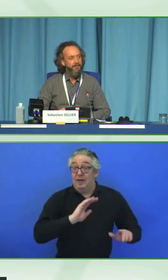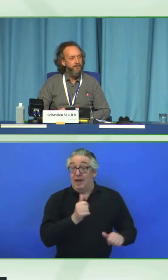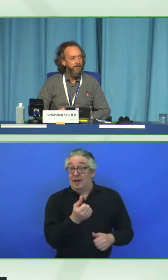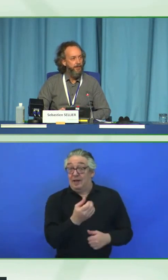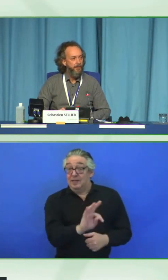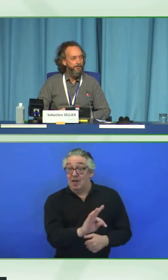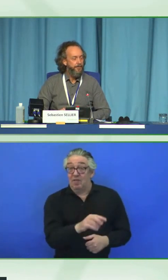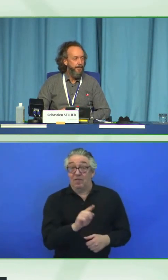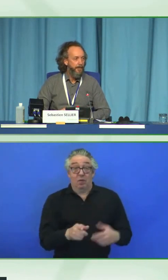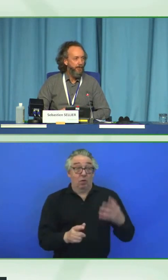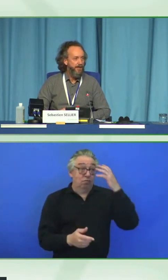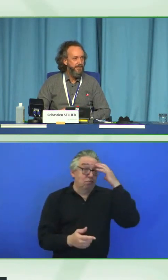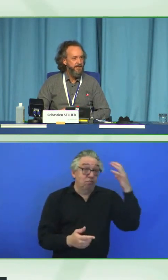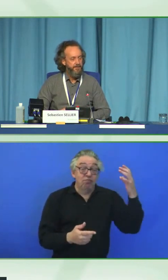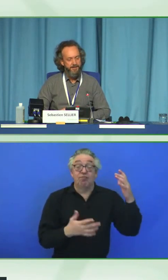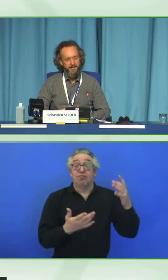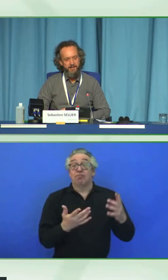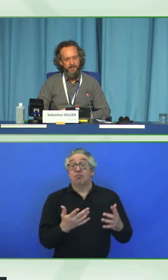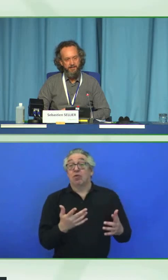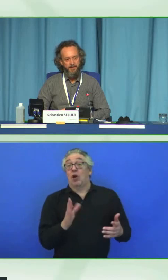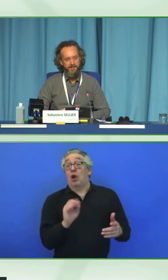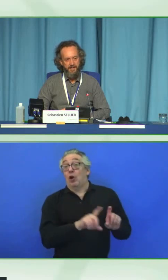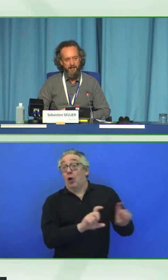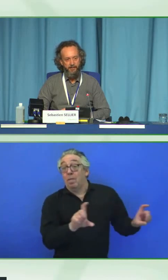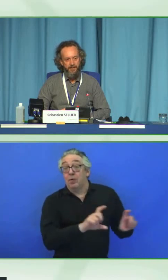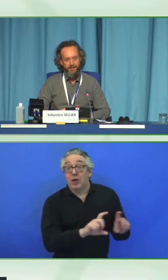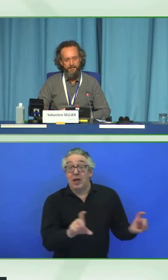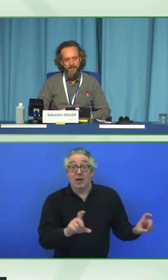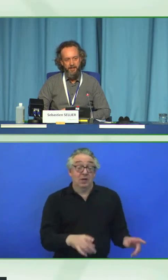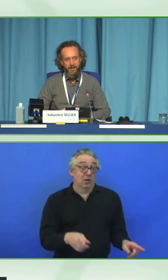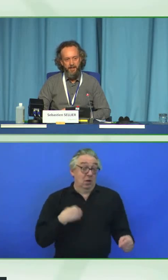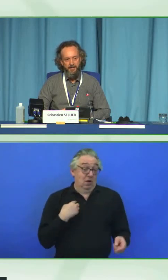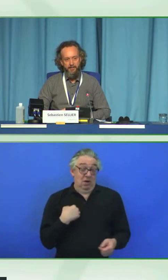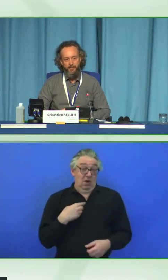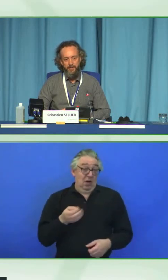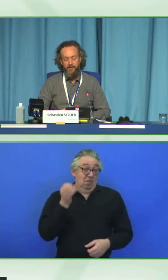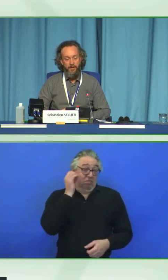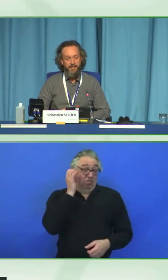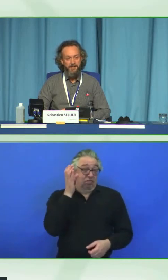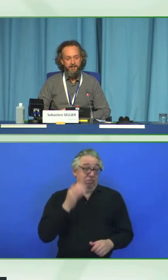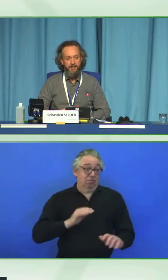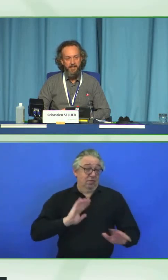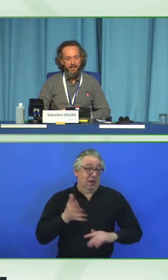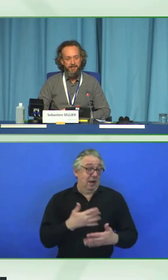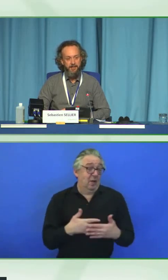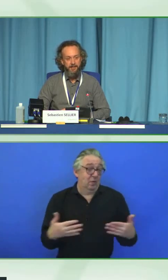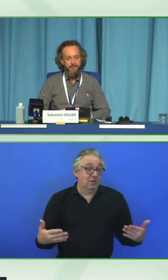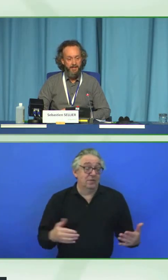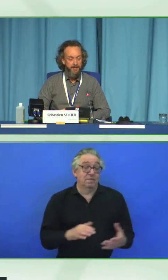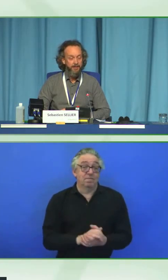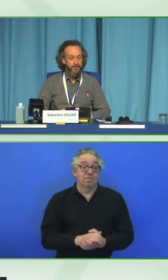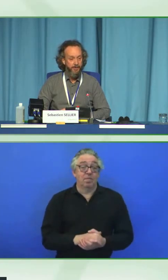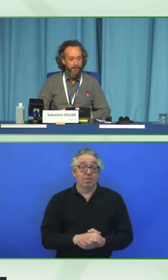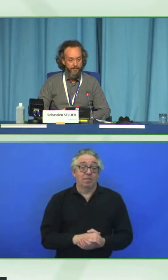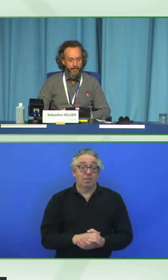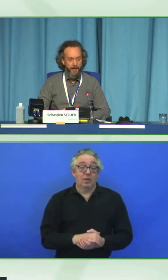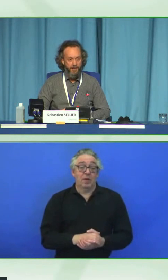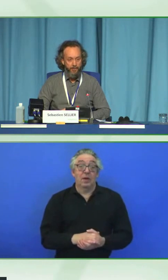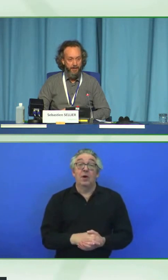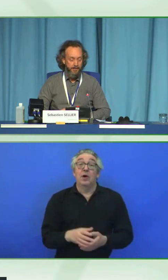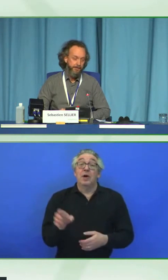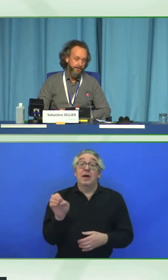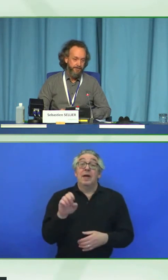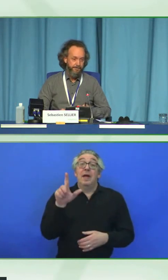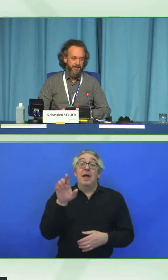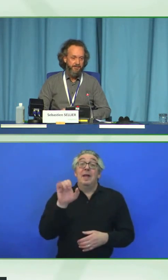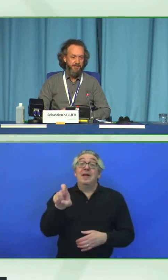we have great expertise in sign language, and we created Elix 10 years ago. I